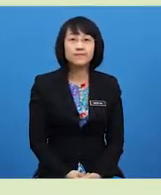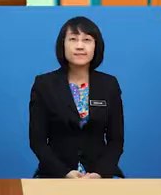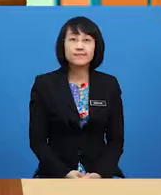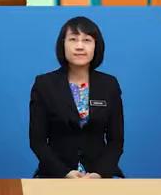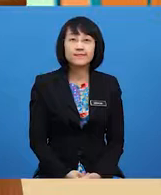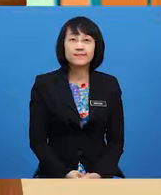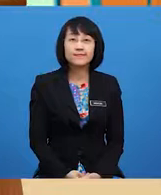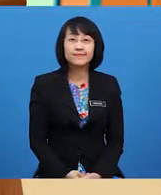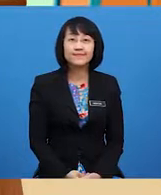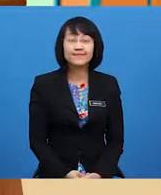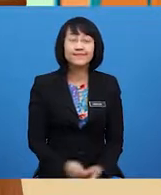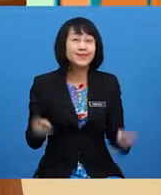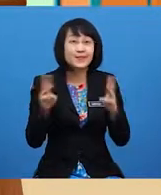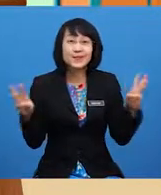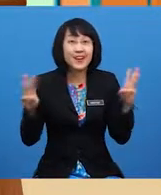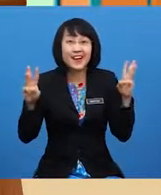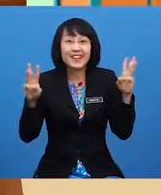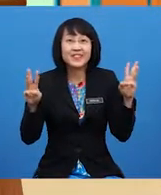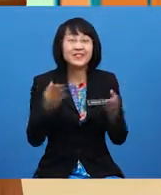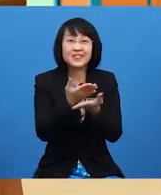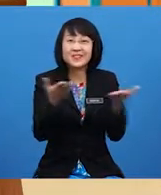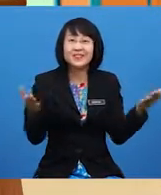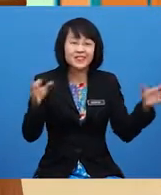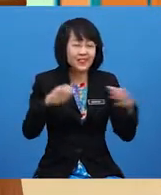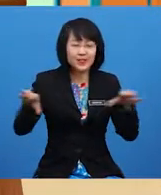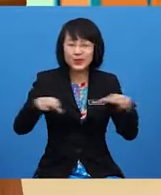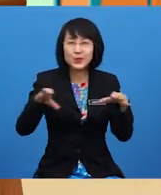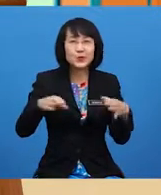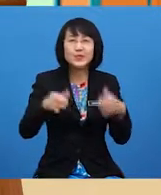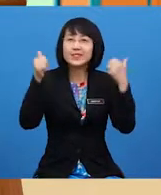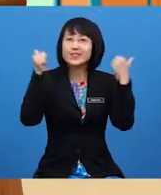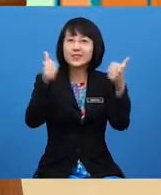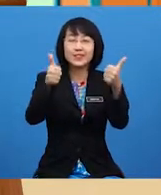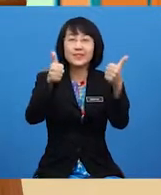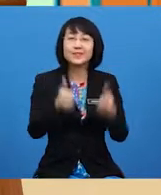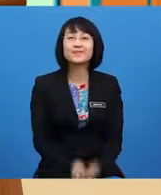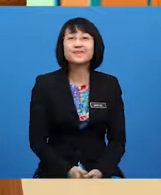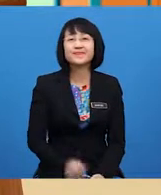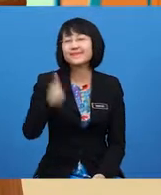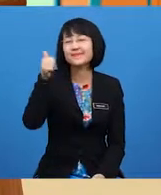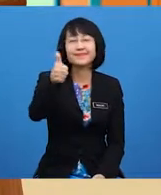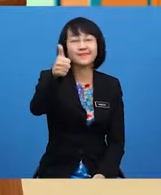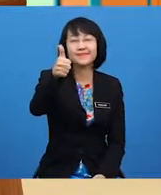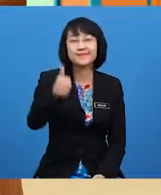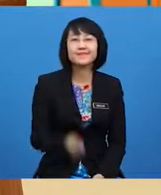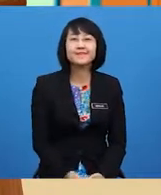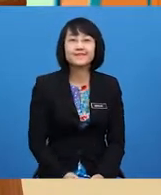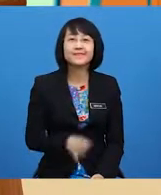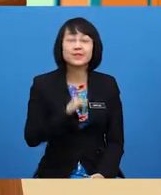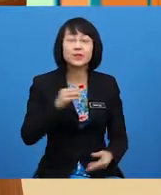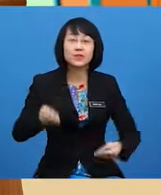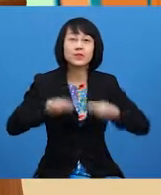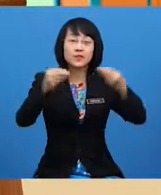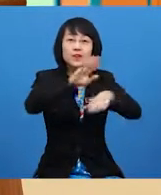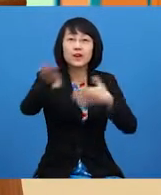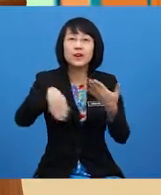Wow, you guys are doing so good. for you. I want to give